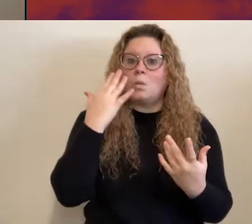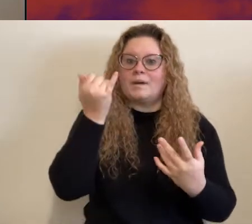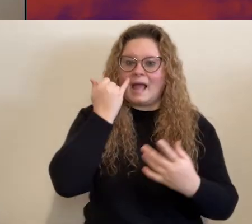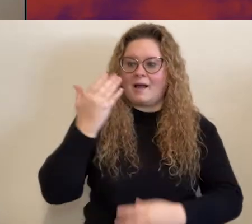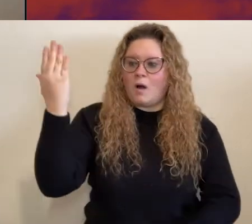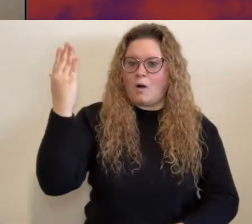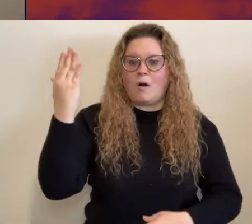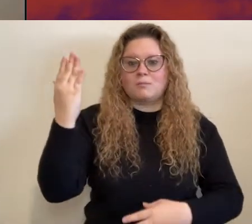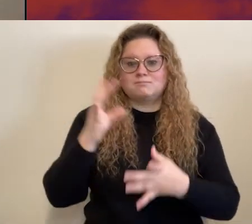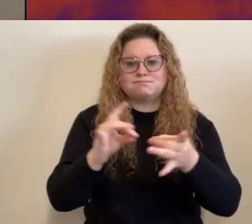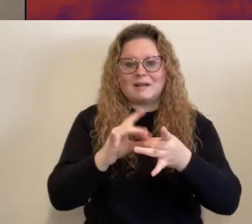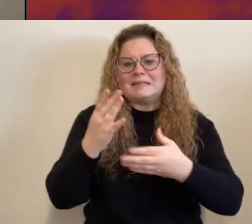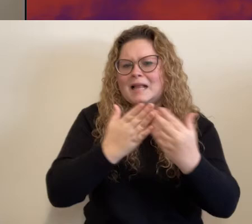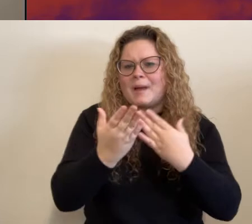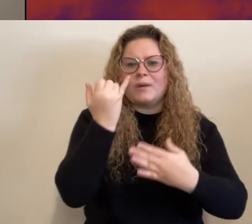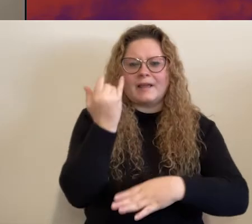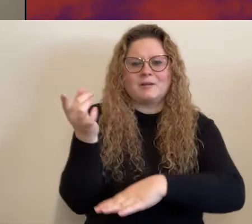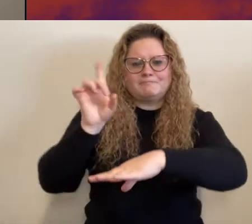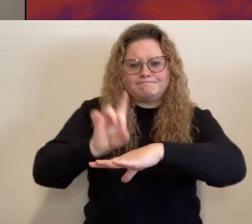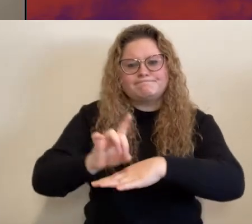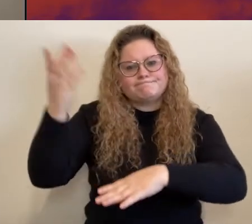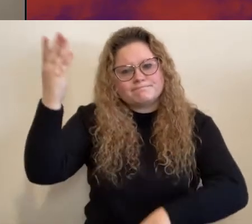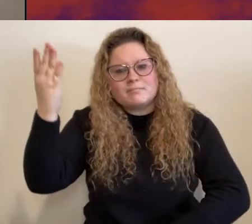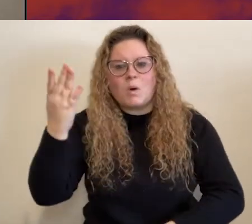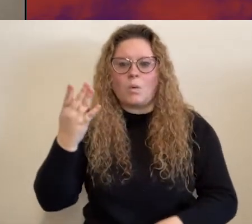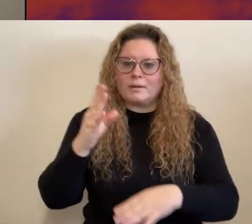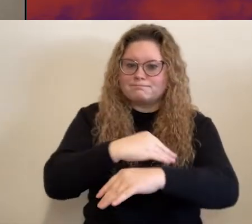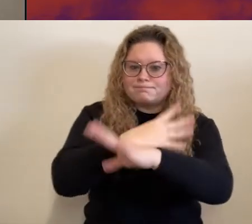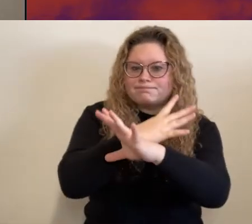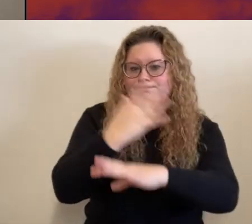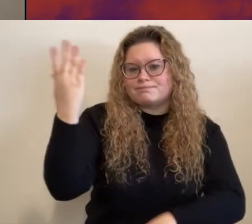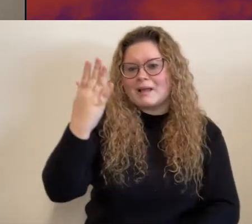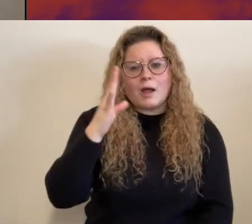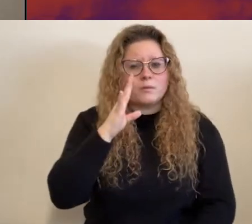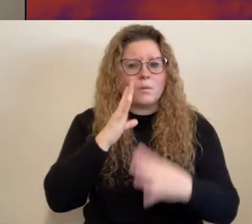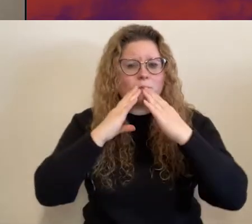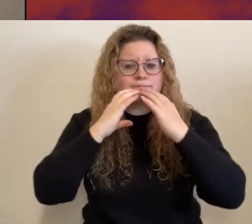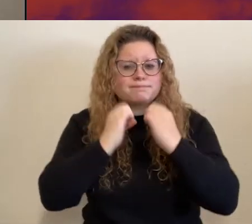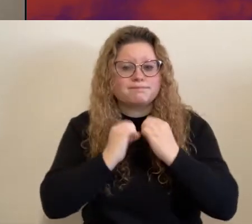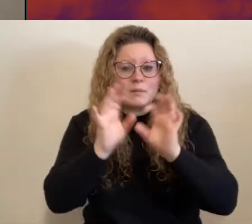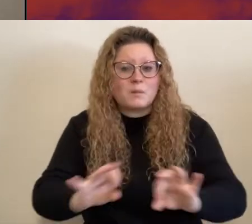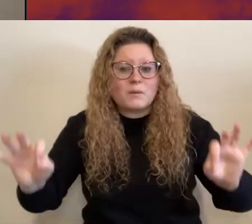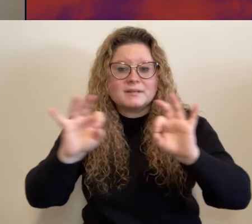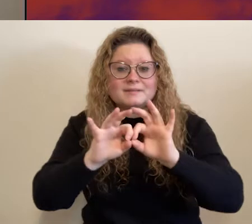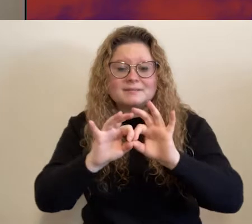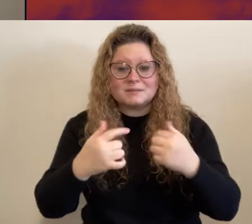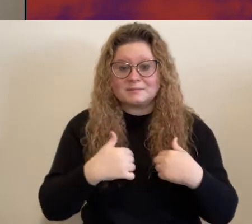it's the replay or live, it can be a sacred thing. So I always like to open with it as a small